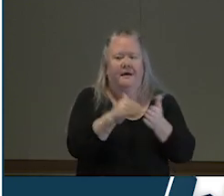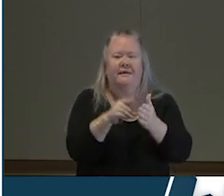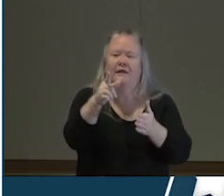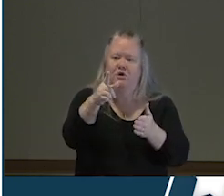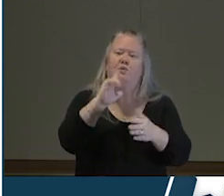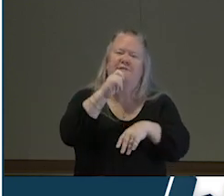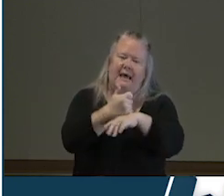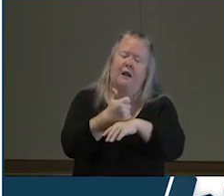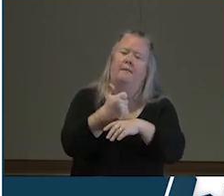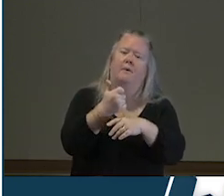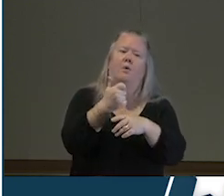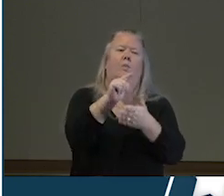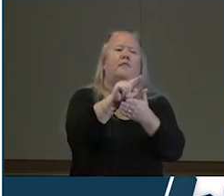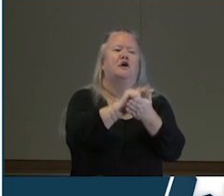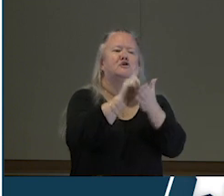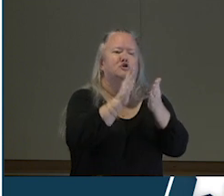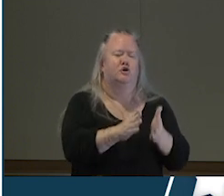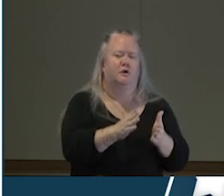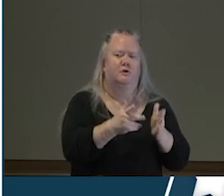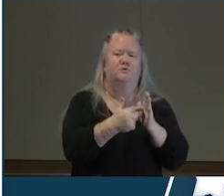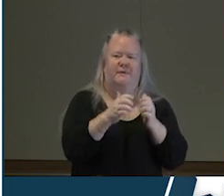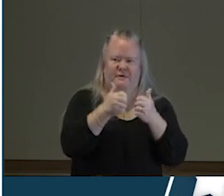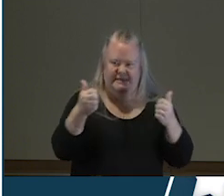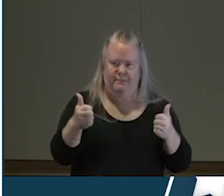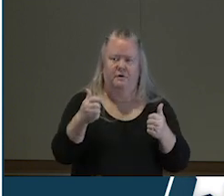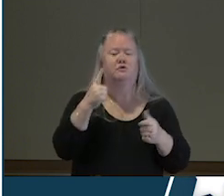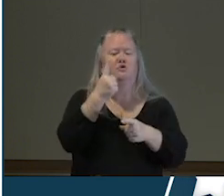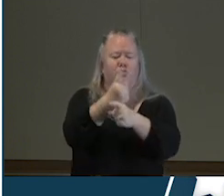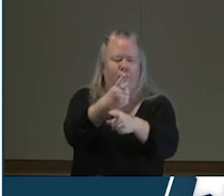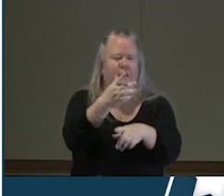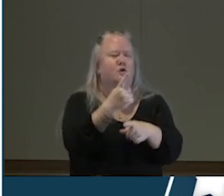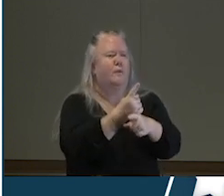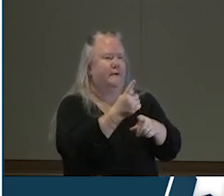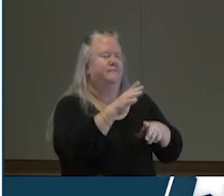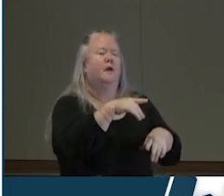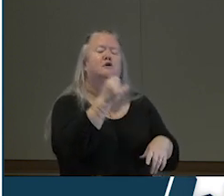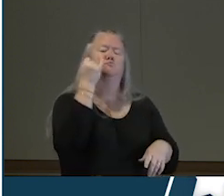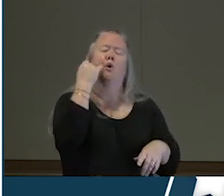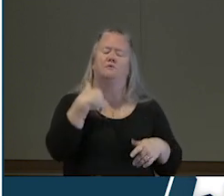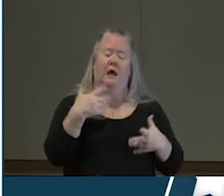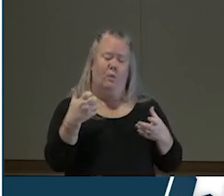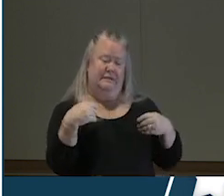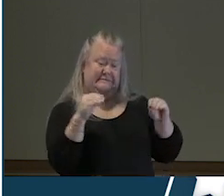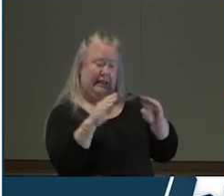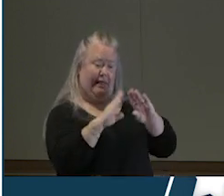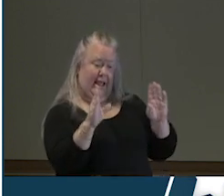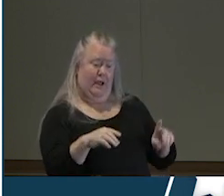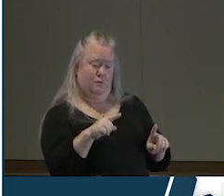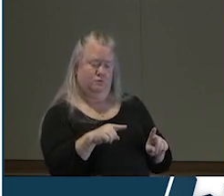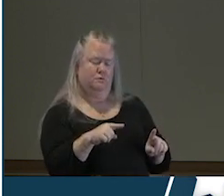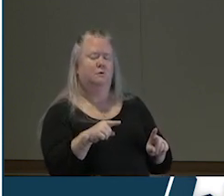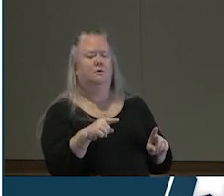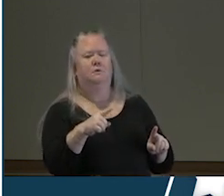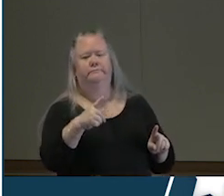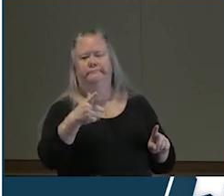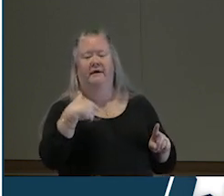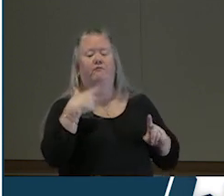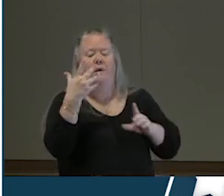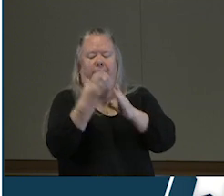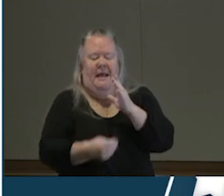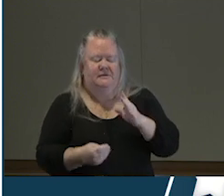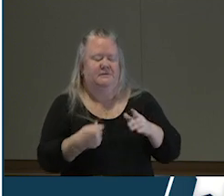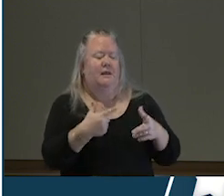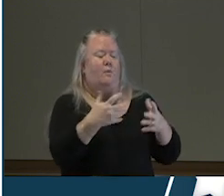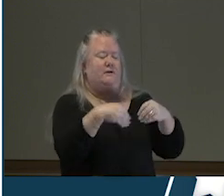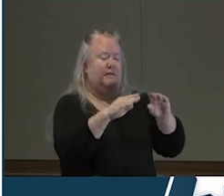would set it up with the attorney. Correct. So what if I wanted to sell the house, like we passed or whatever, and